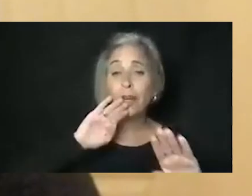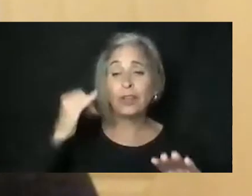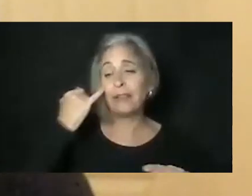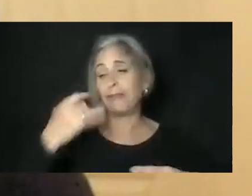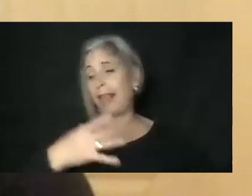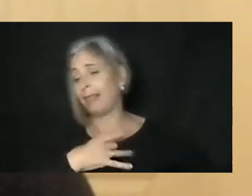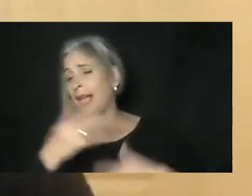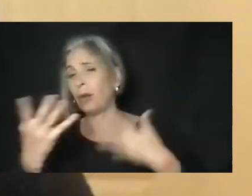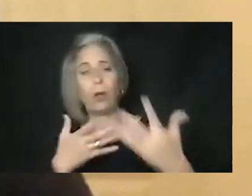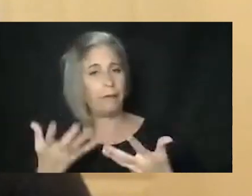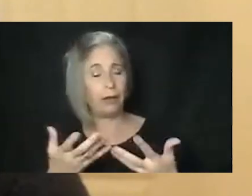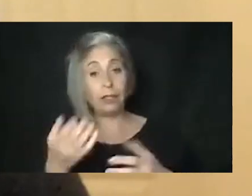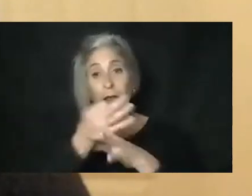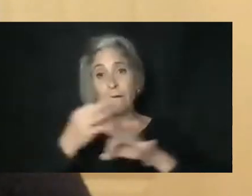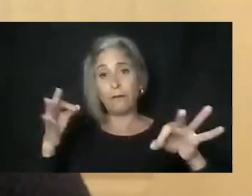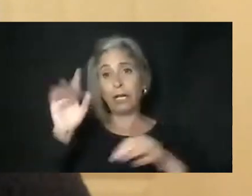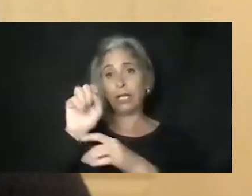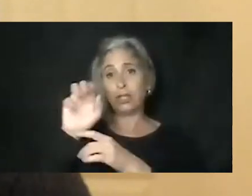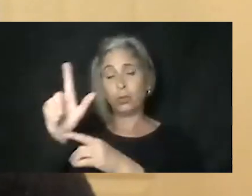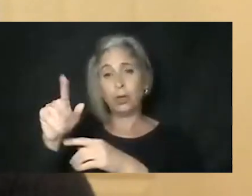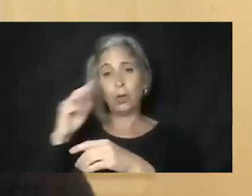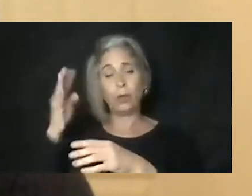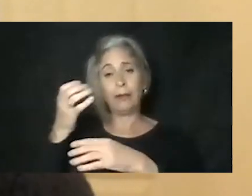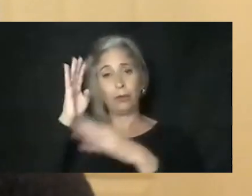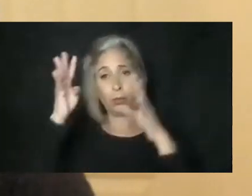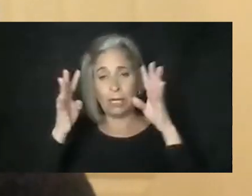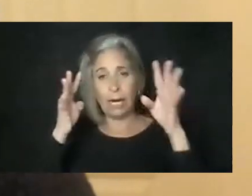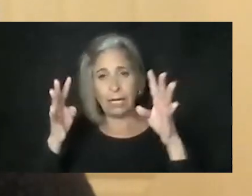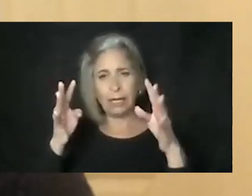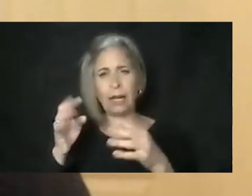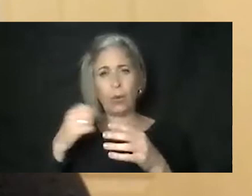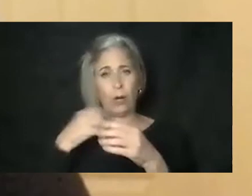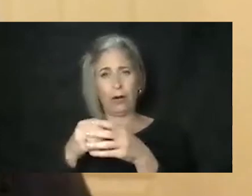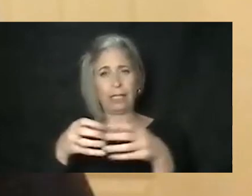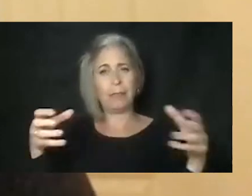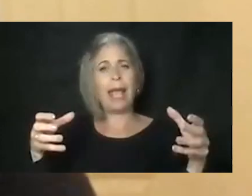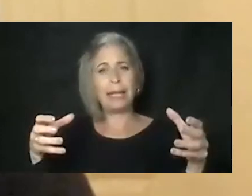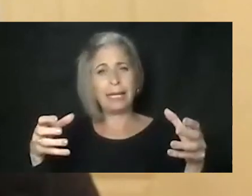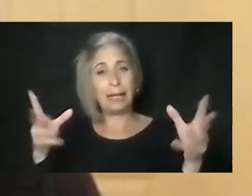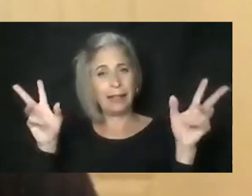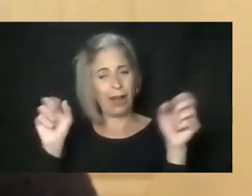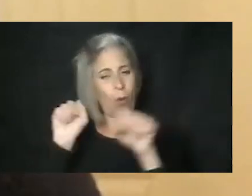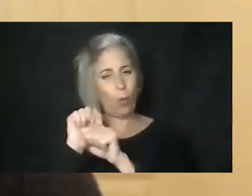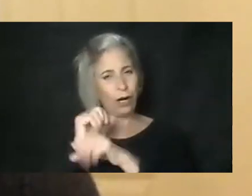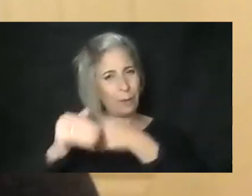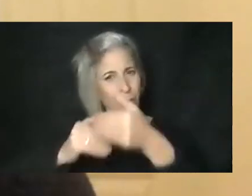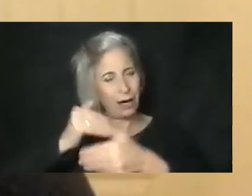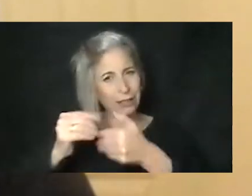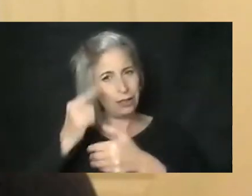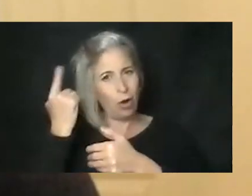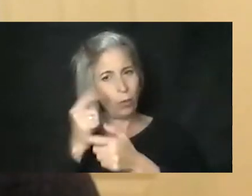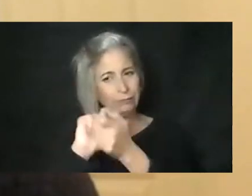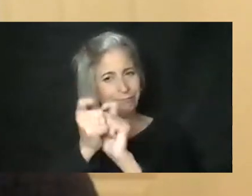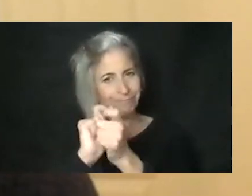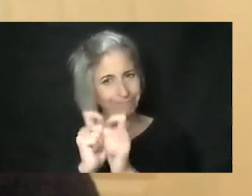tool. We're also researching and experimenting. It's what we consider as, a work in progress that always require tweaks.